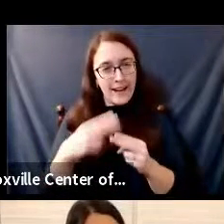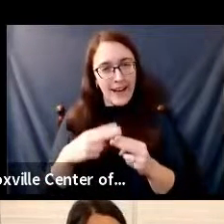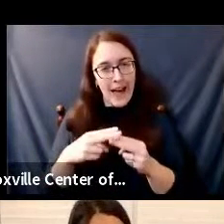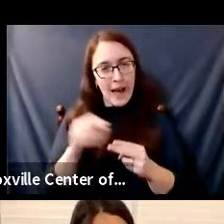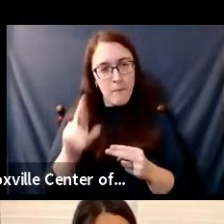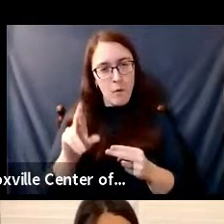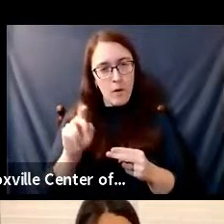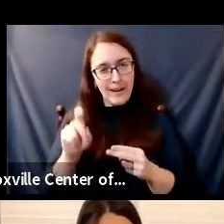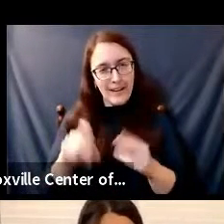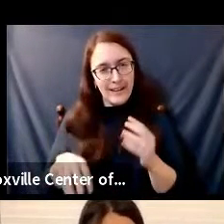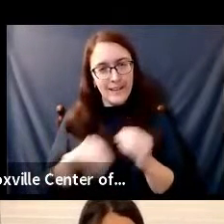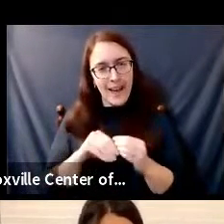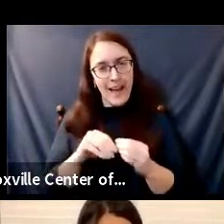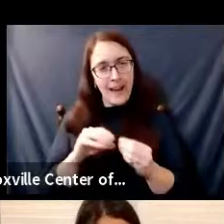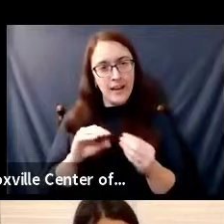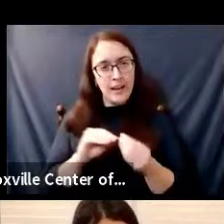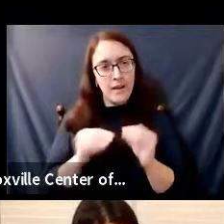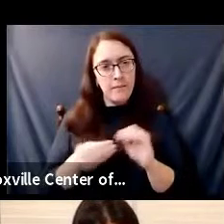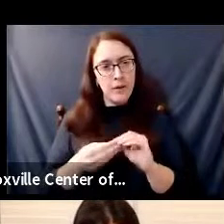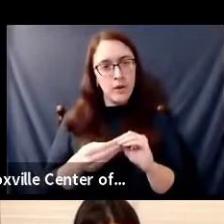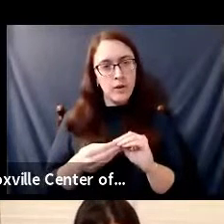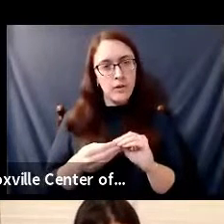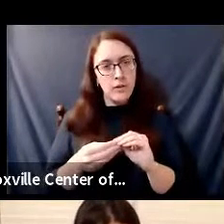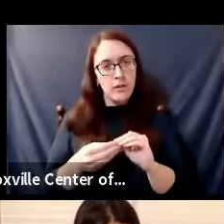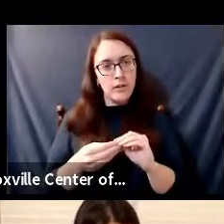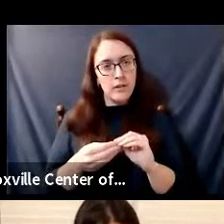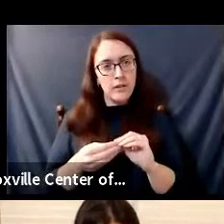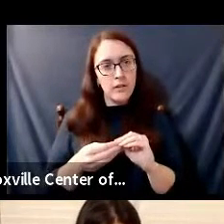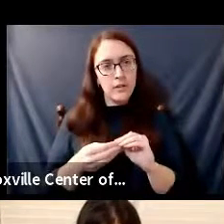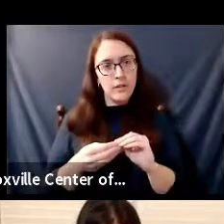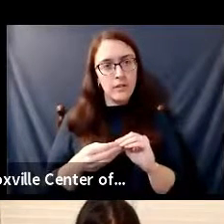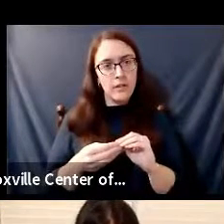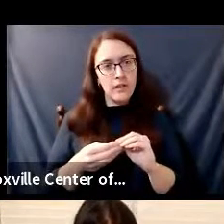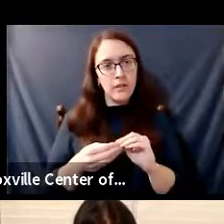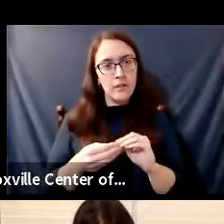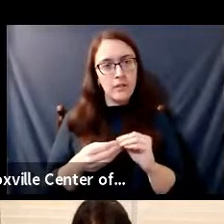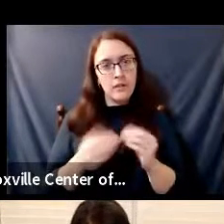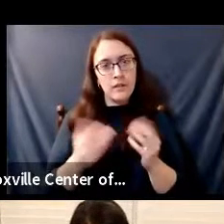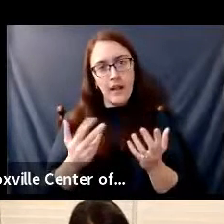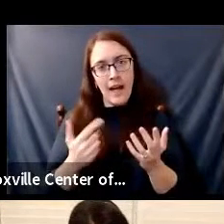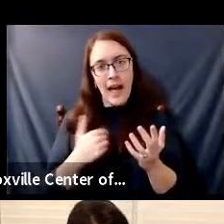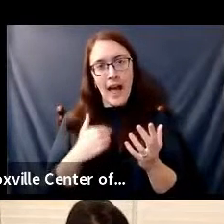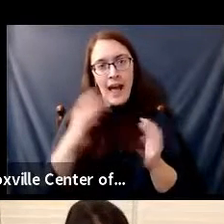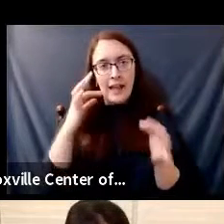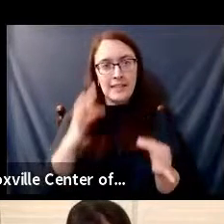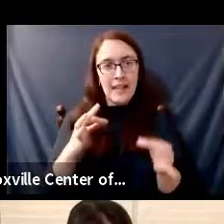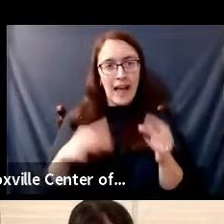number? I chose that you put a letter on it to make it different